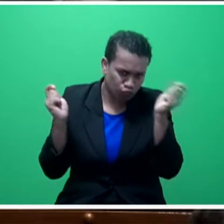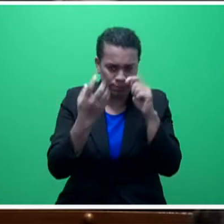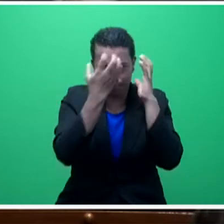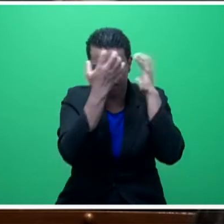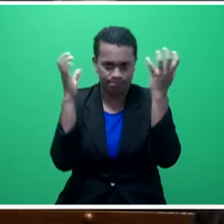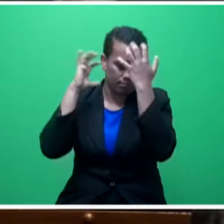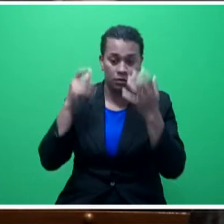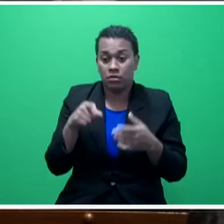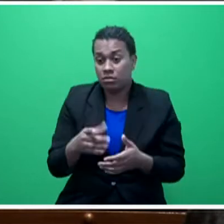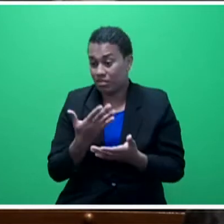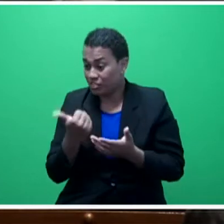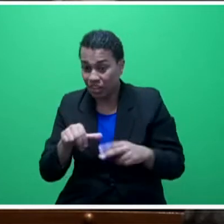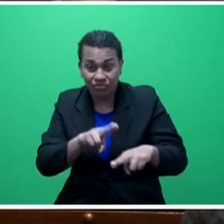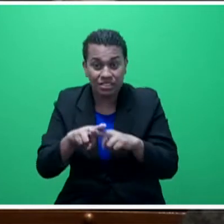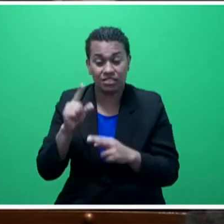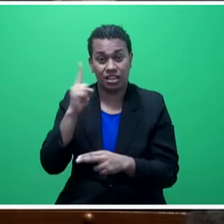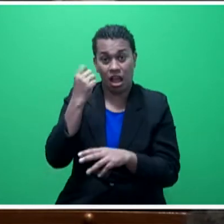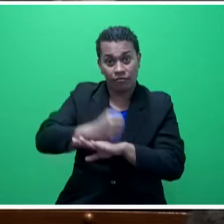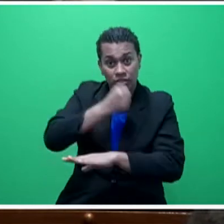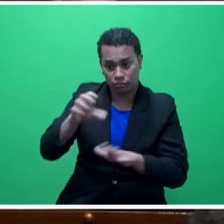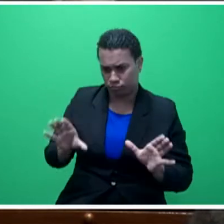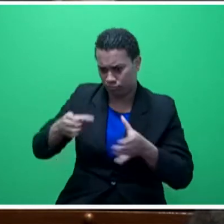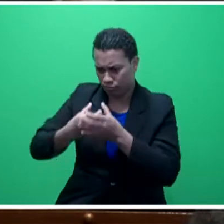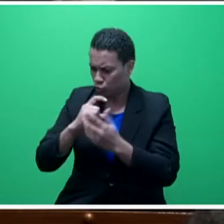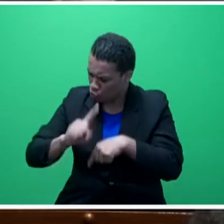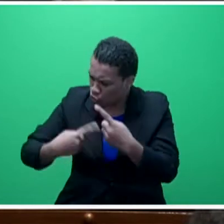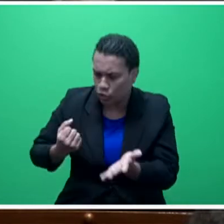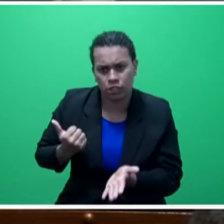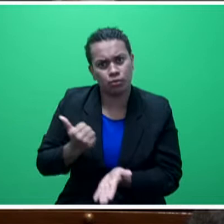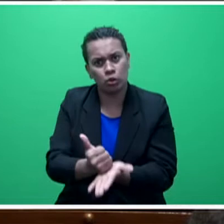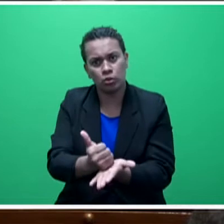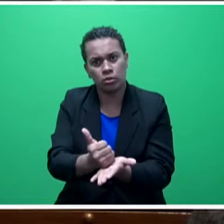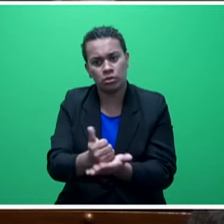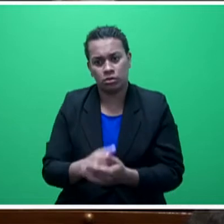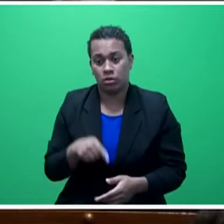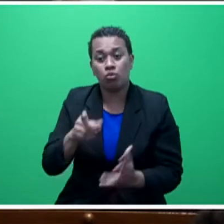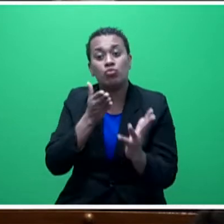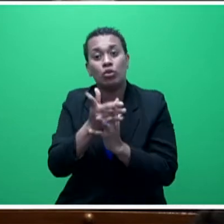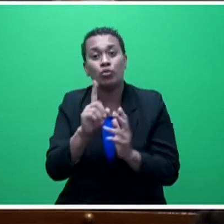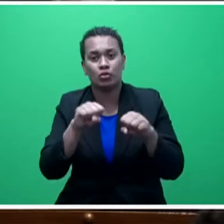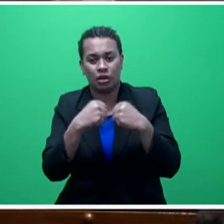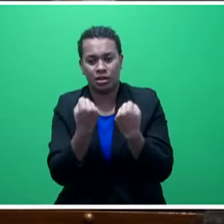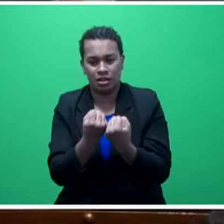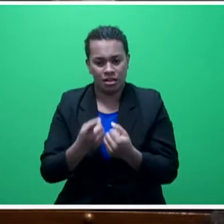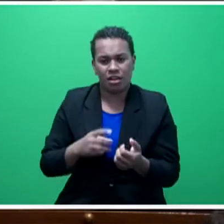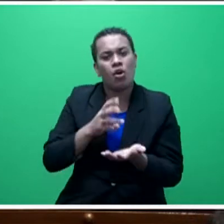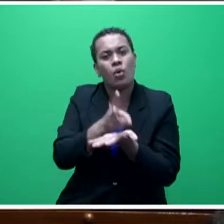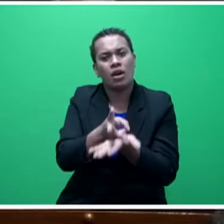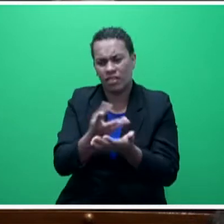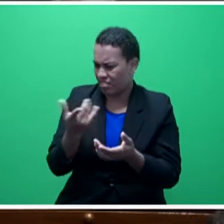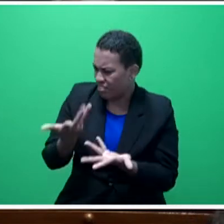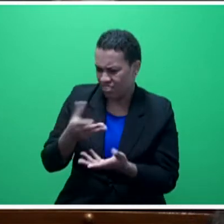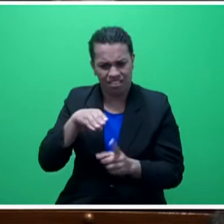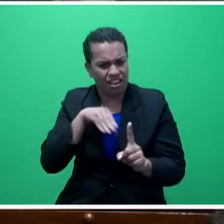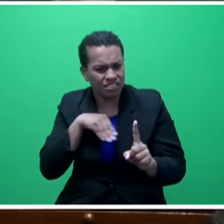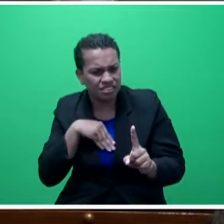First government continues to support the welfare needs of persons living with disabilities through social protection programs, and the political will is evident in the